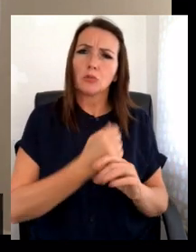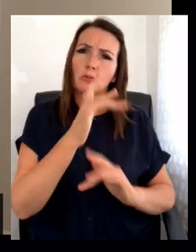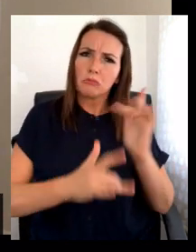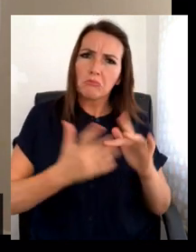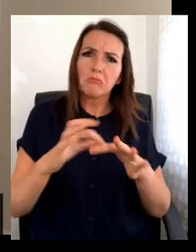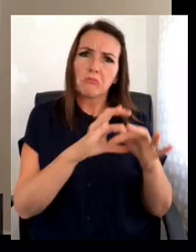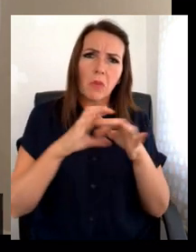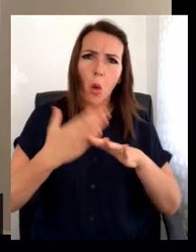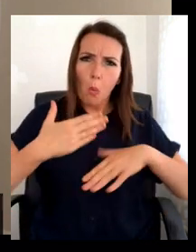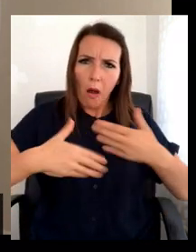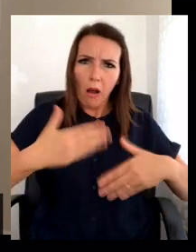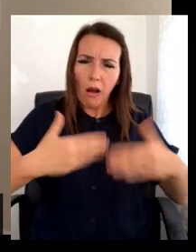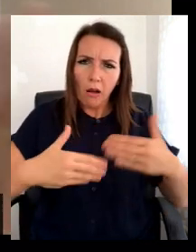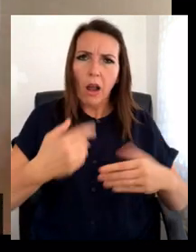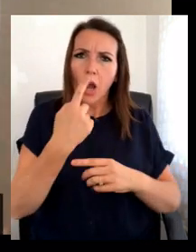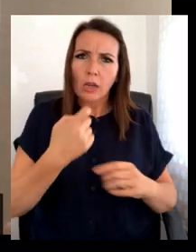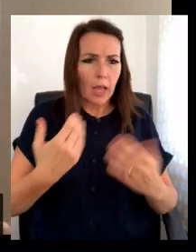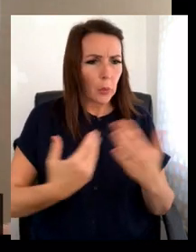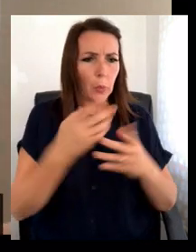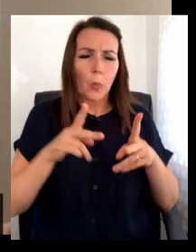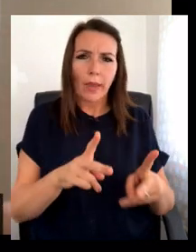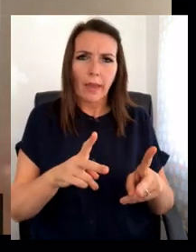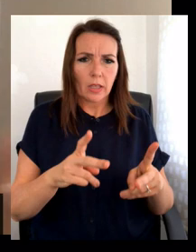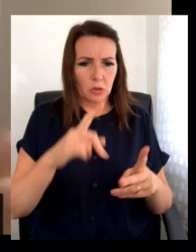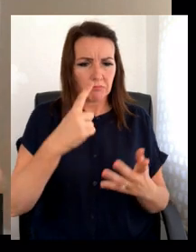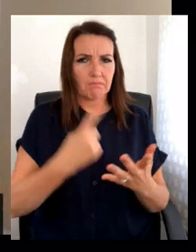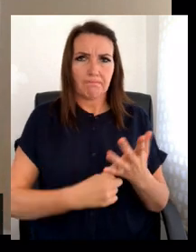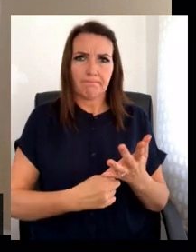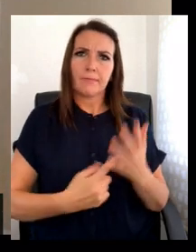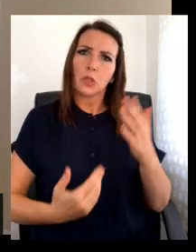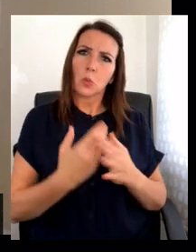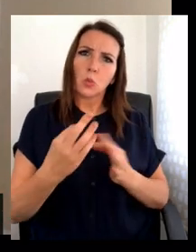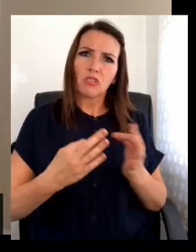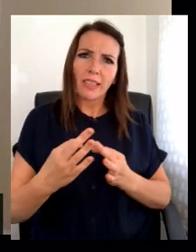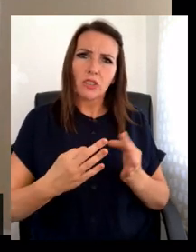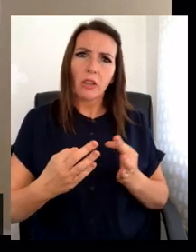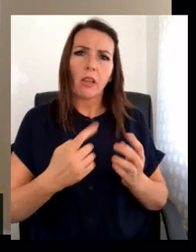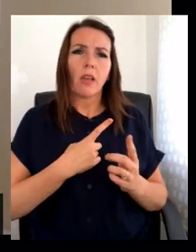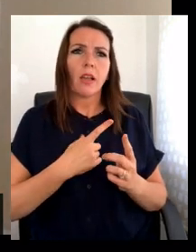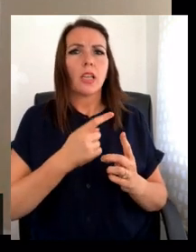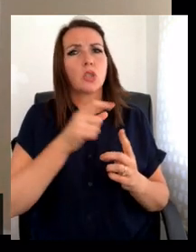We came up with some strategies. Someone suggested that we shouldn't meet for more than